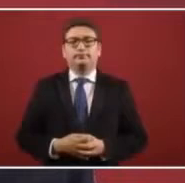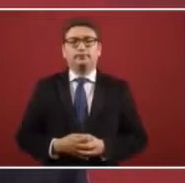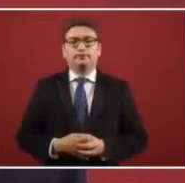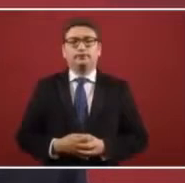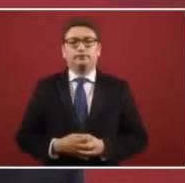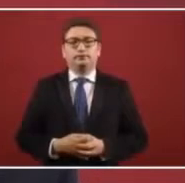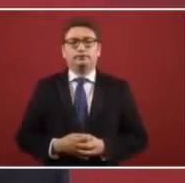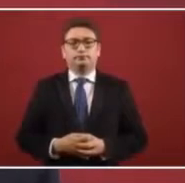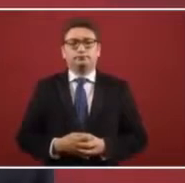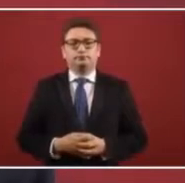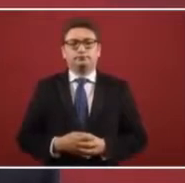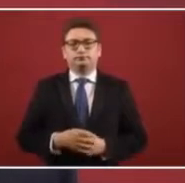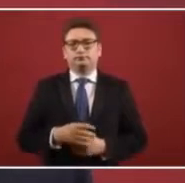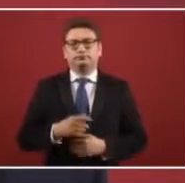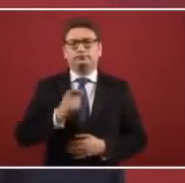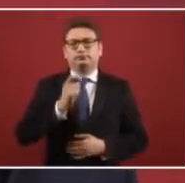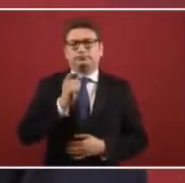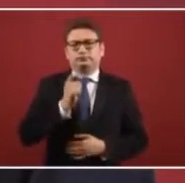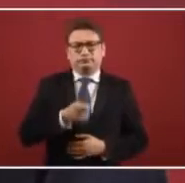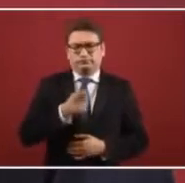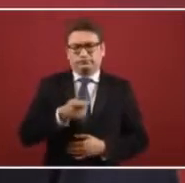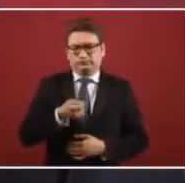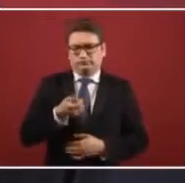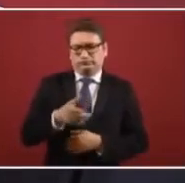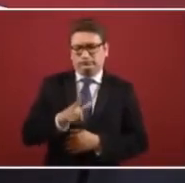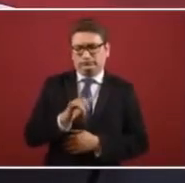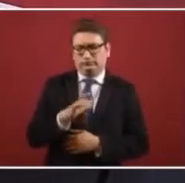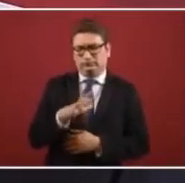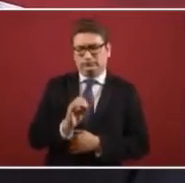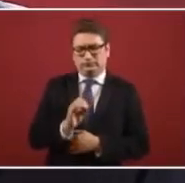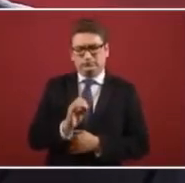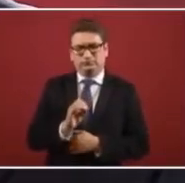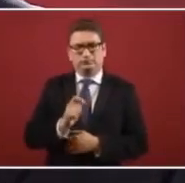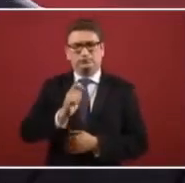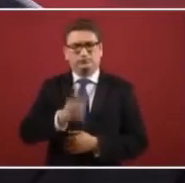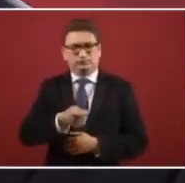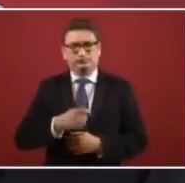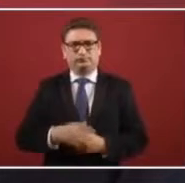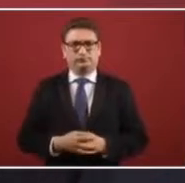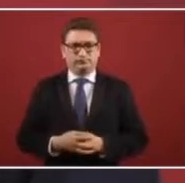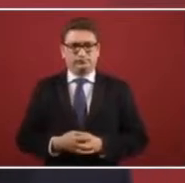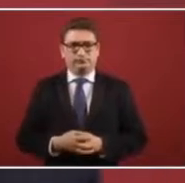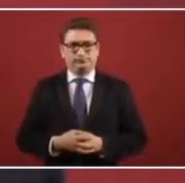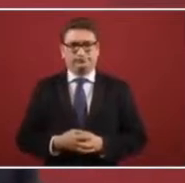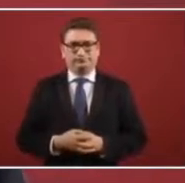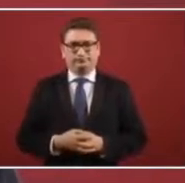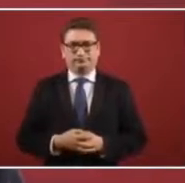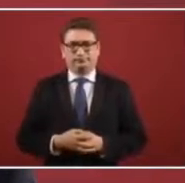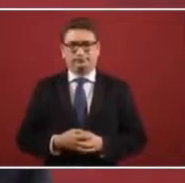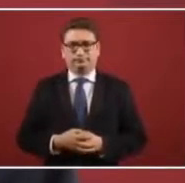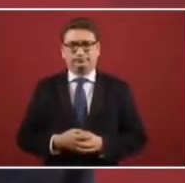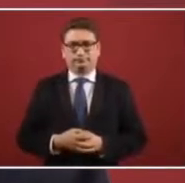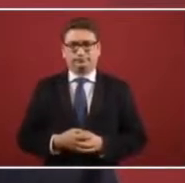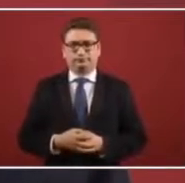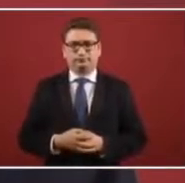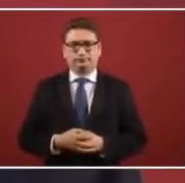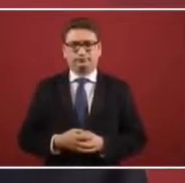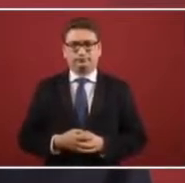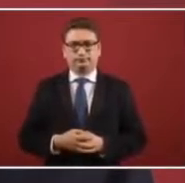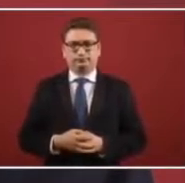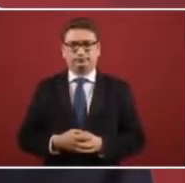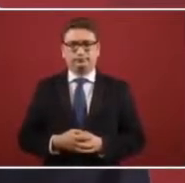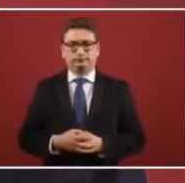What is the essence of the innocence, the state of laico? It's that you're able to